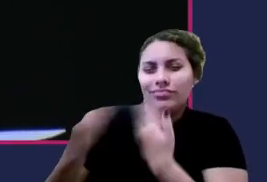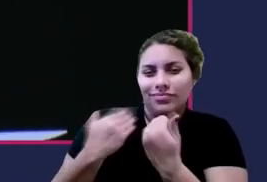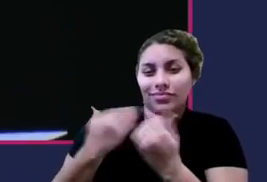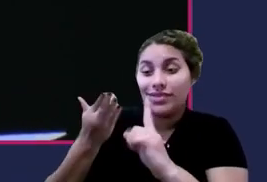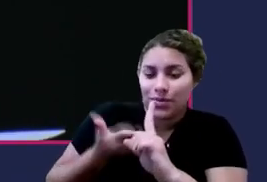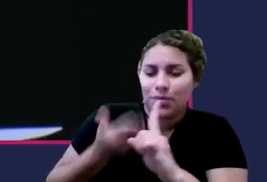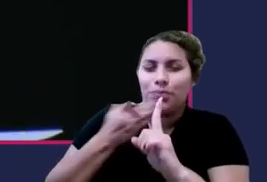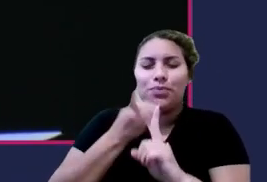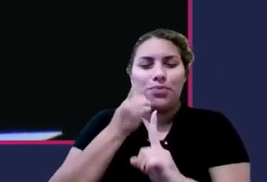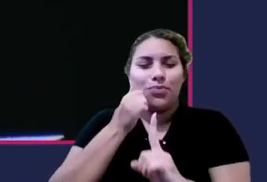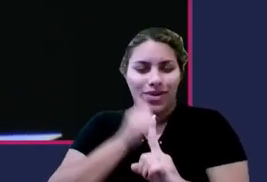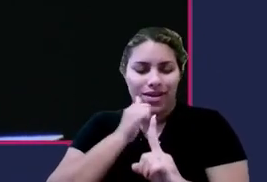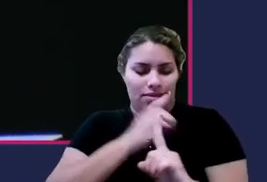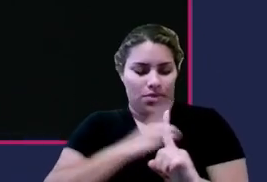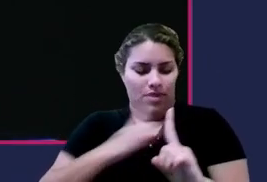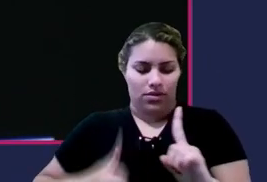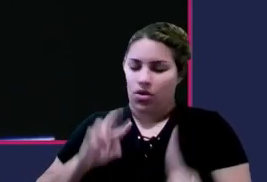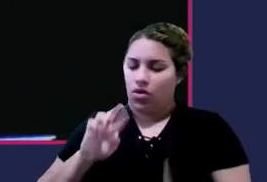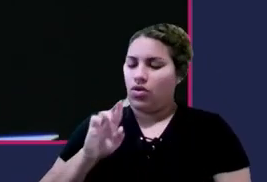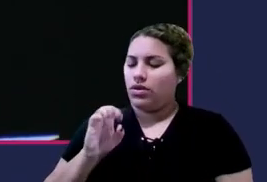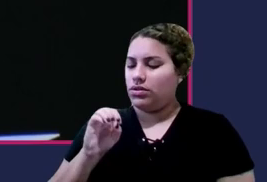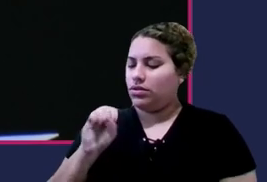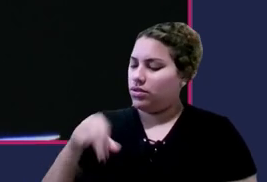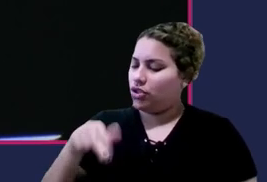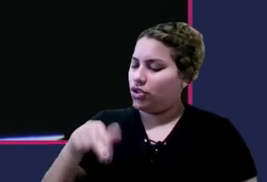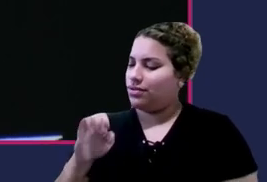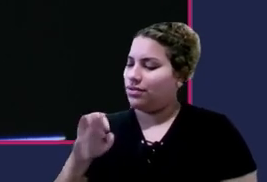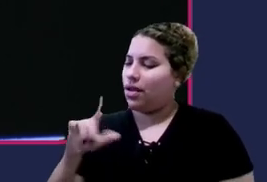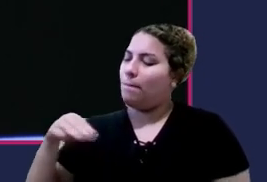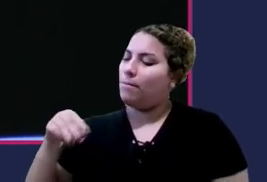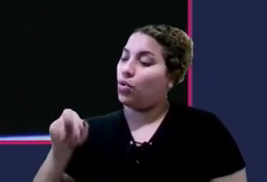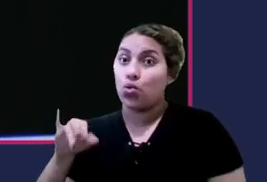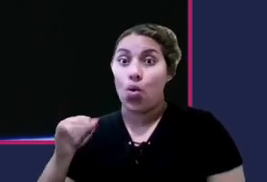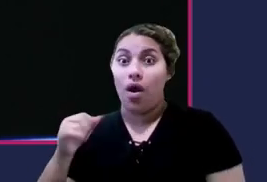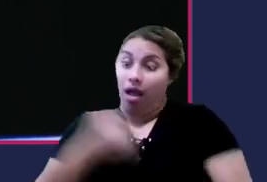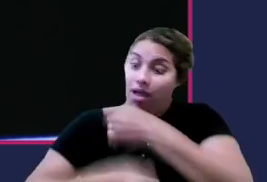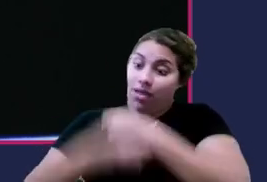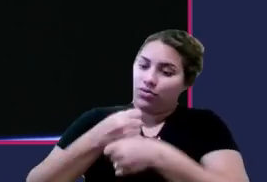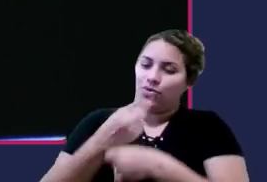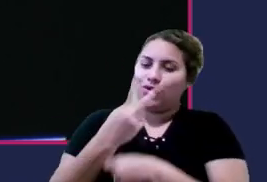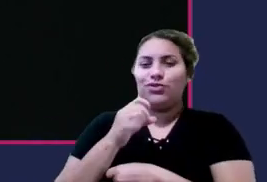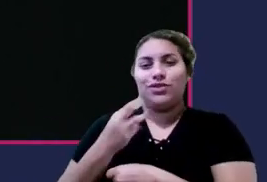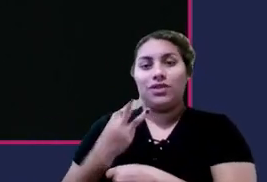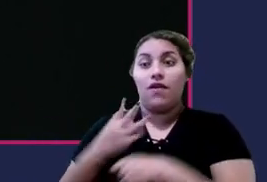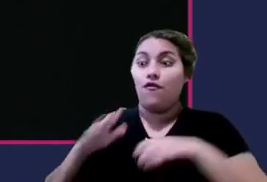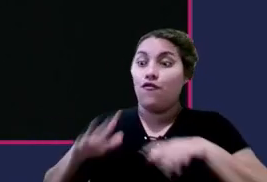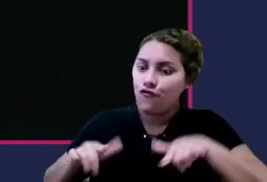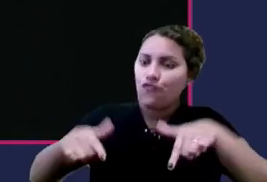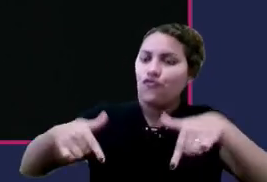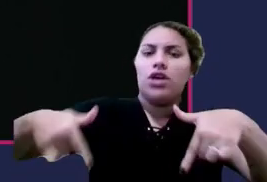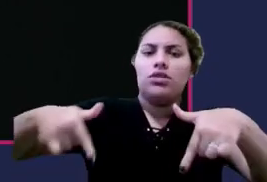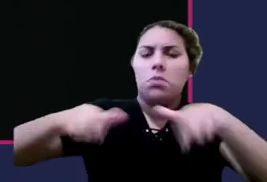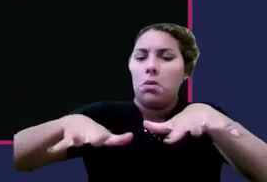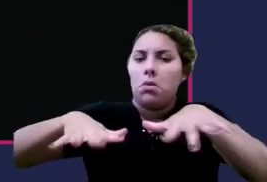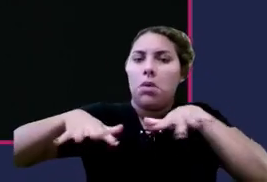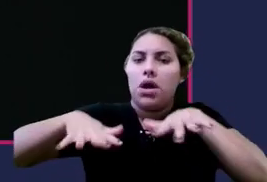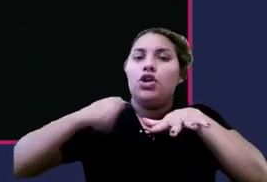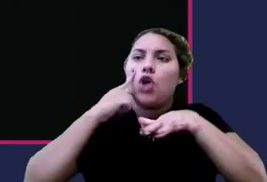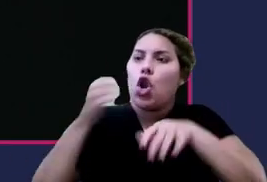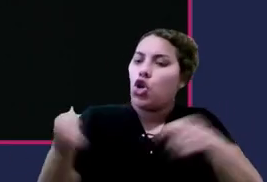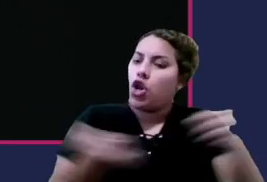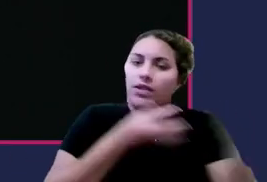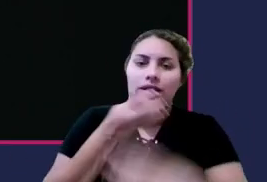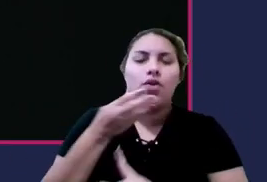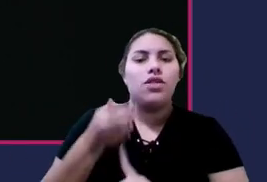Moro, who at the end of last year launched a mixed parliamentary front on innovation and health technology